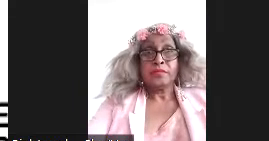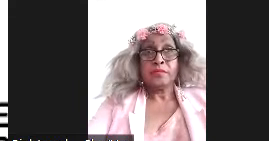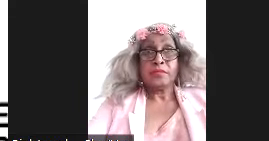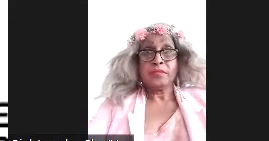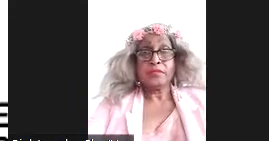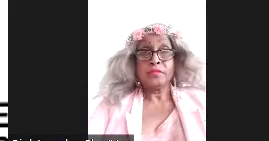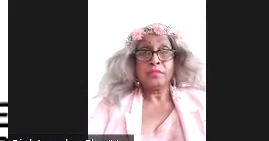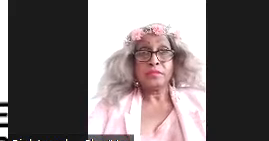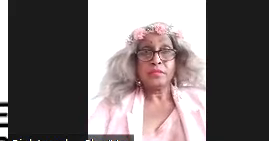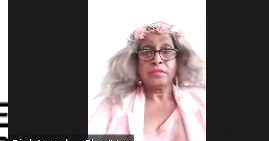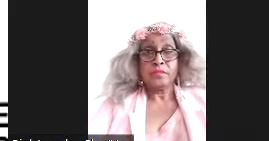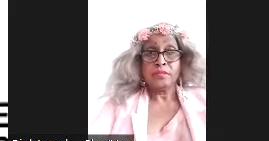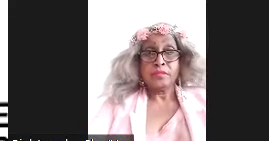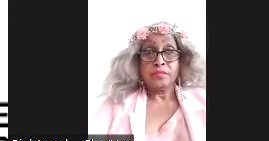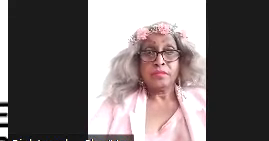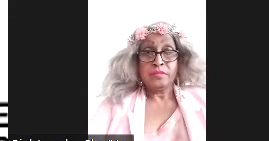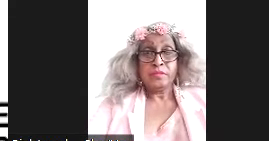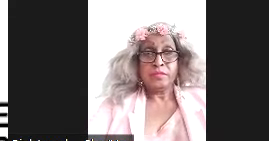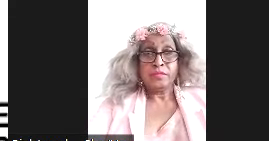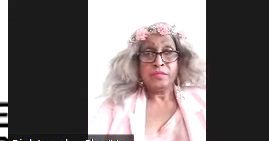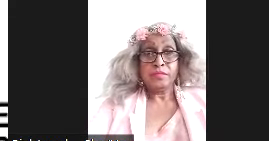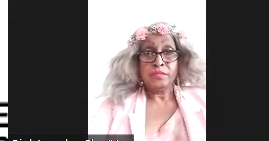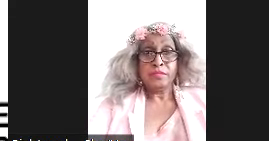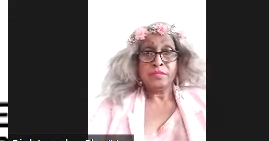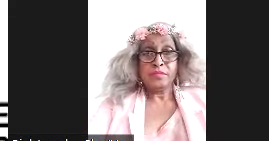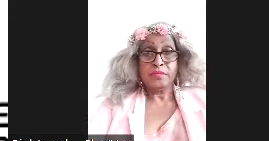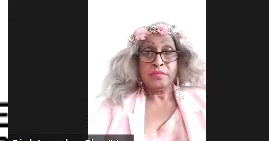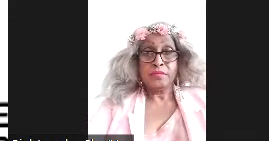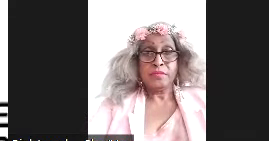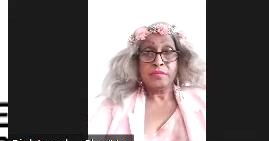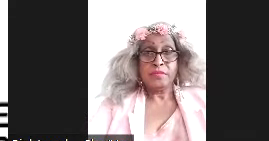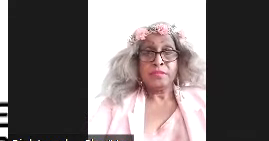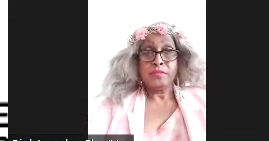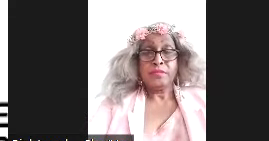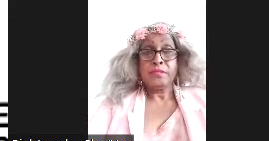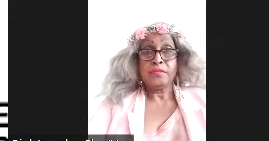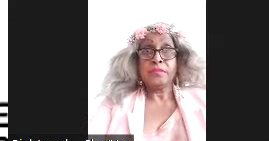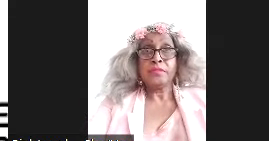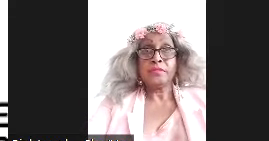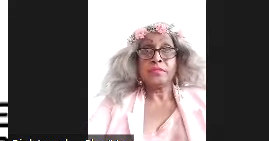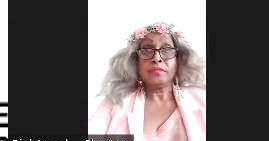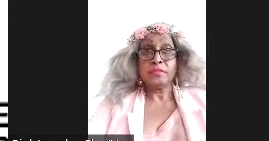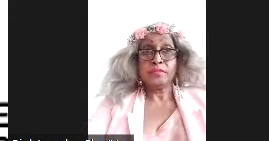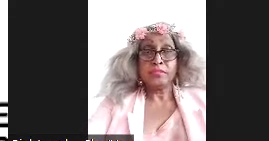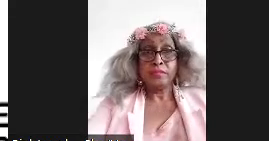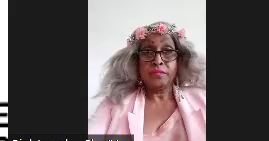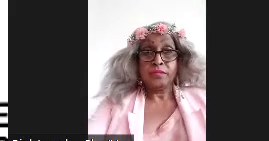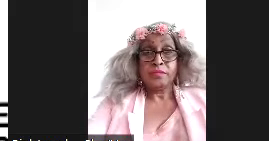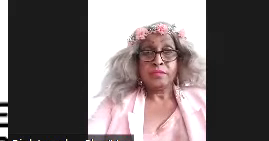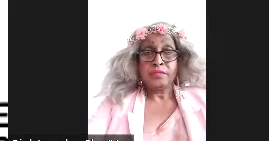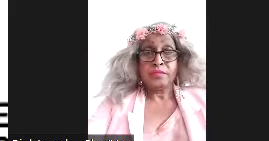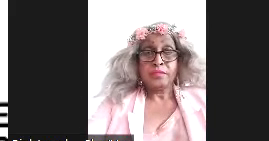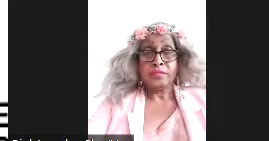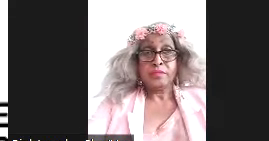pleased today to host this webinar in collaboration with the Canadian Network for the Prevention of Elder Abuse. And we're doing